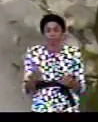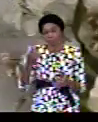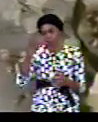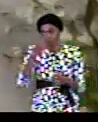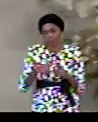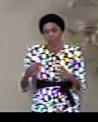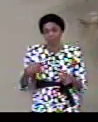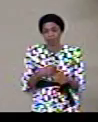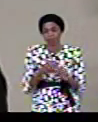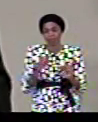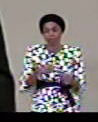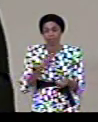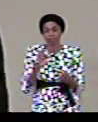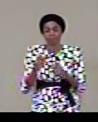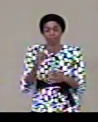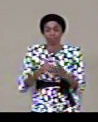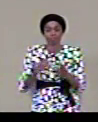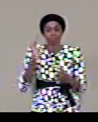Change what will be